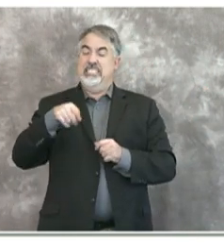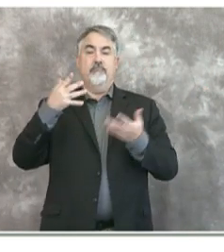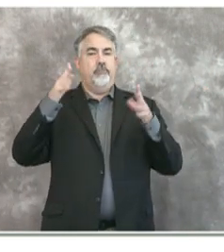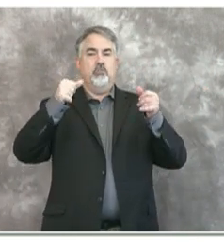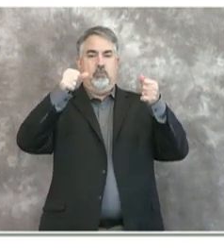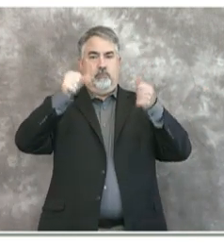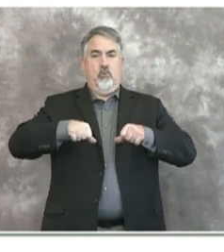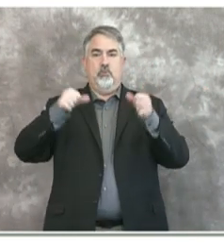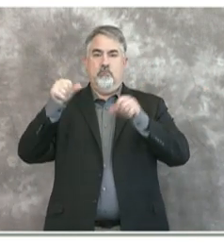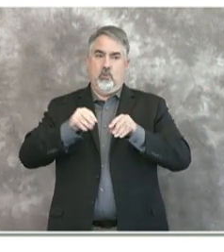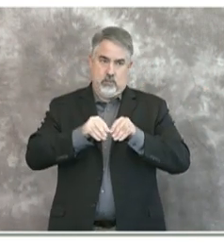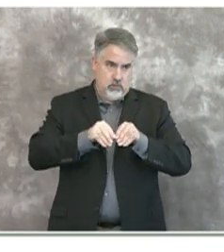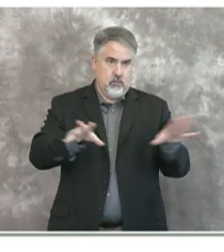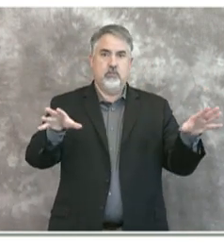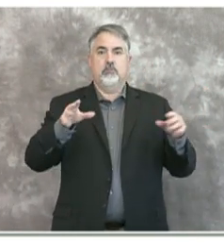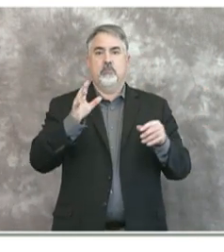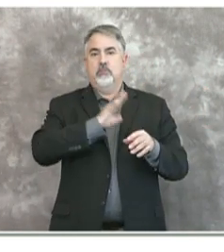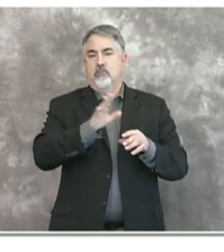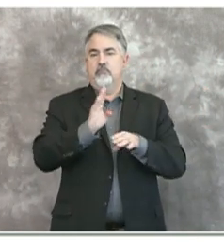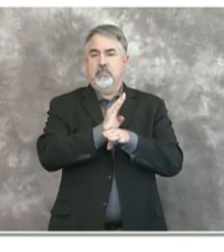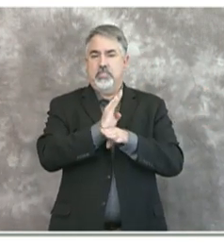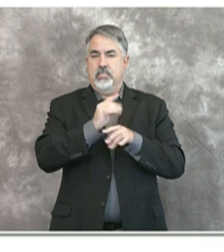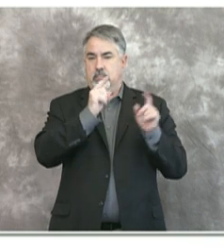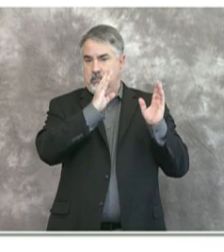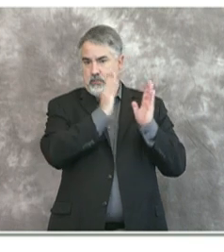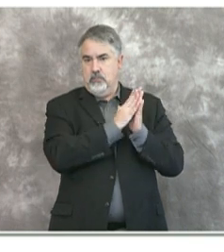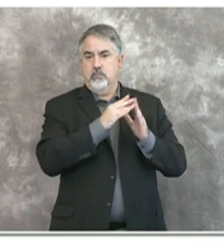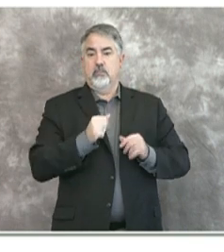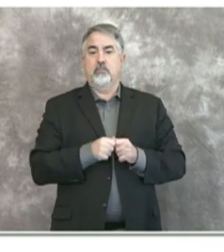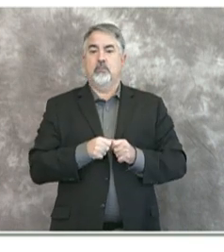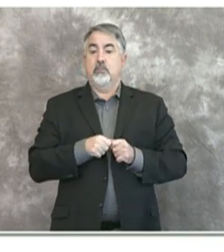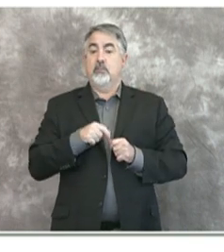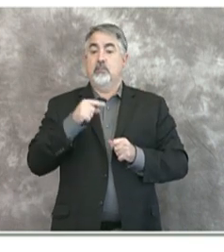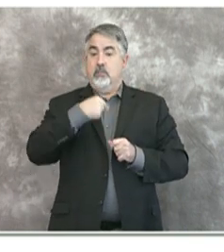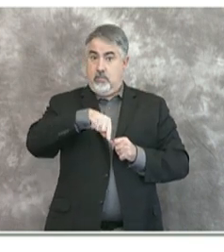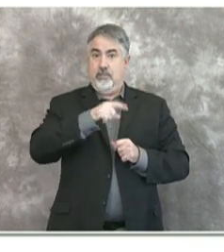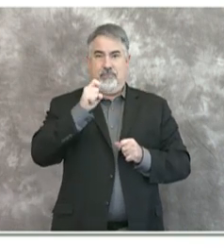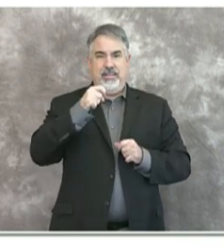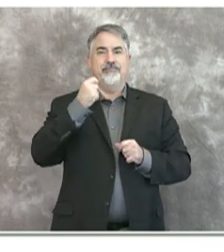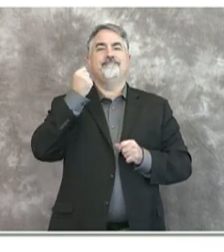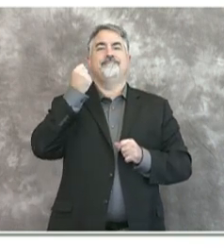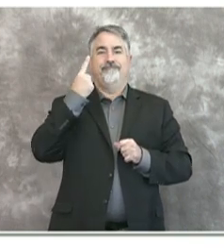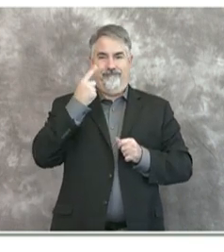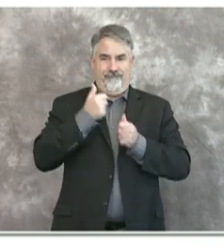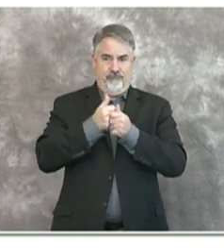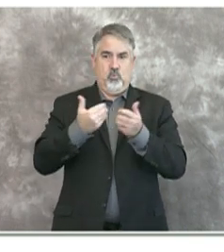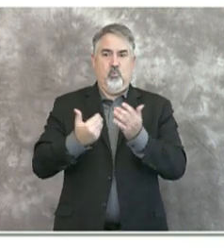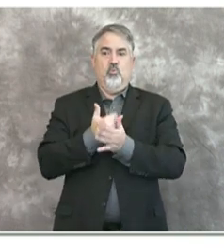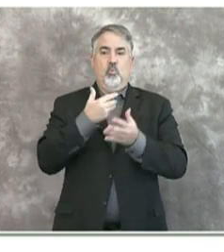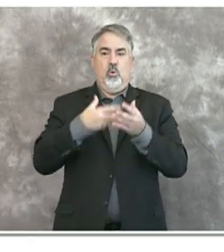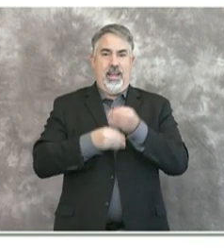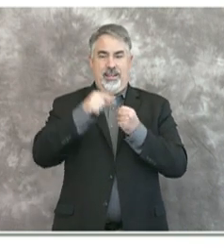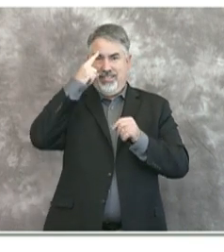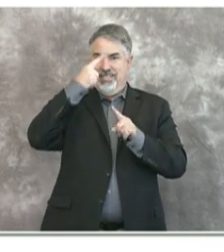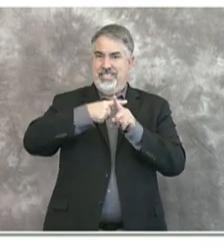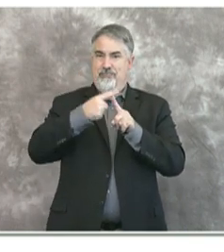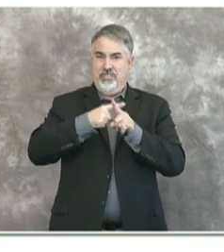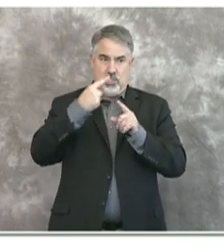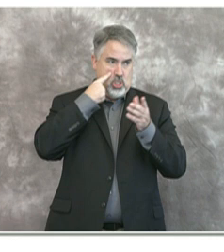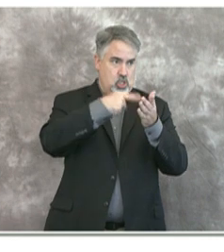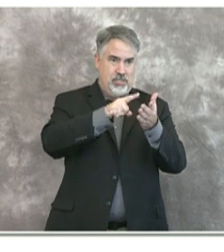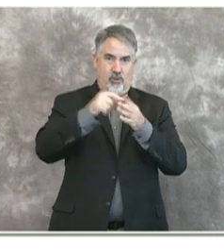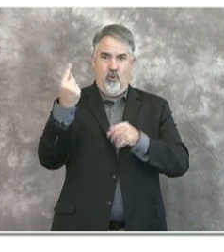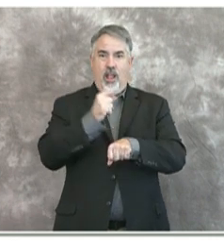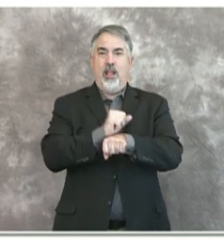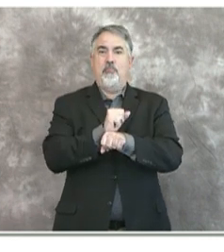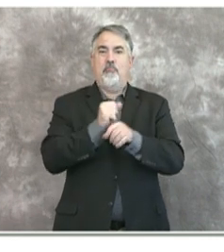doing temperature screenings for employees as soon as you can acquire the thermometers, and that you are doing wellness screenings until such time as you're able to